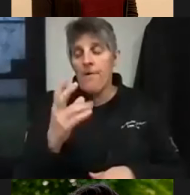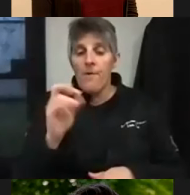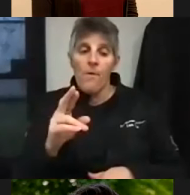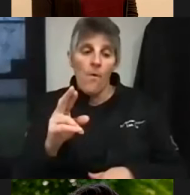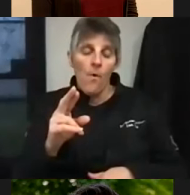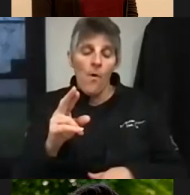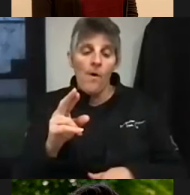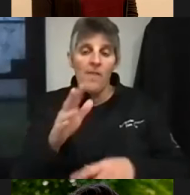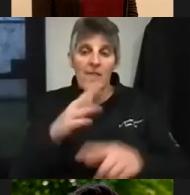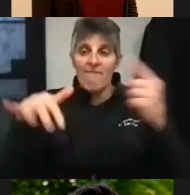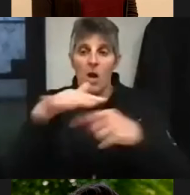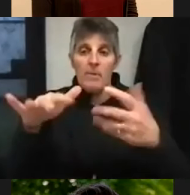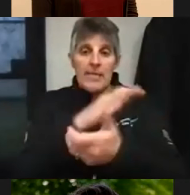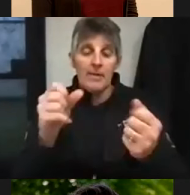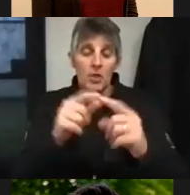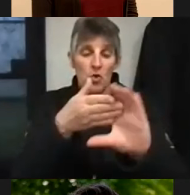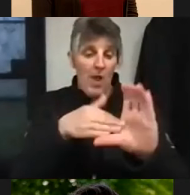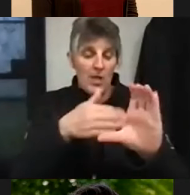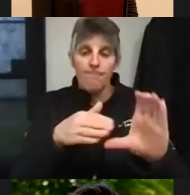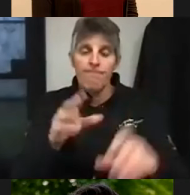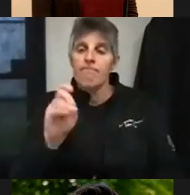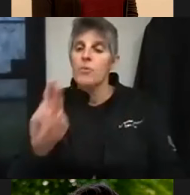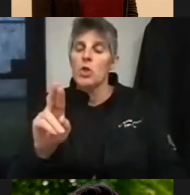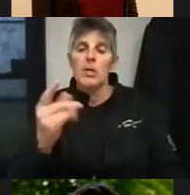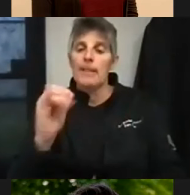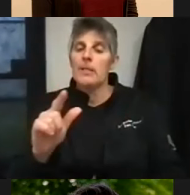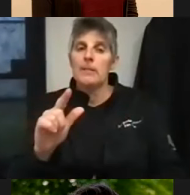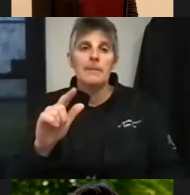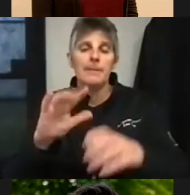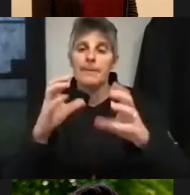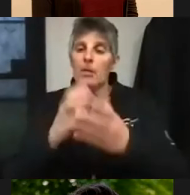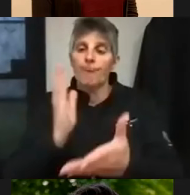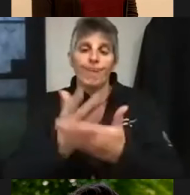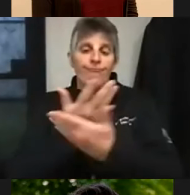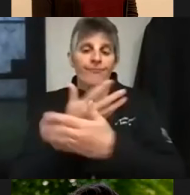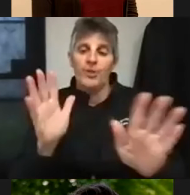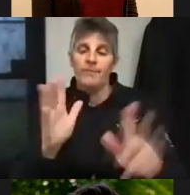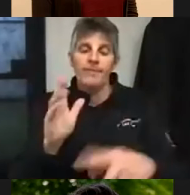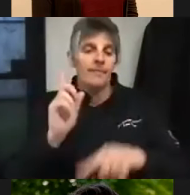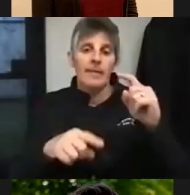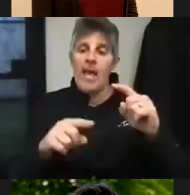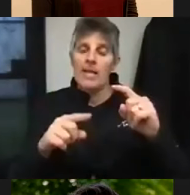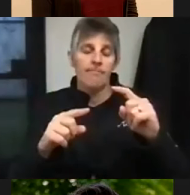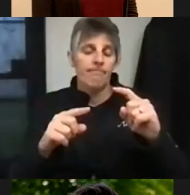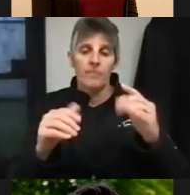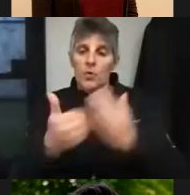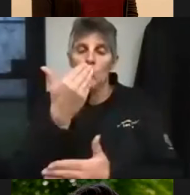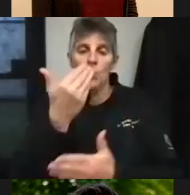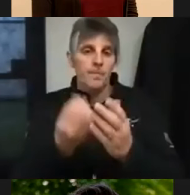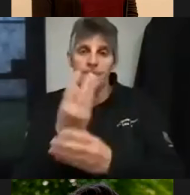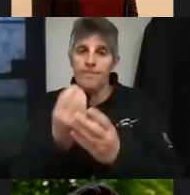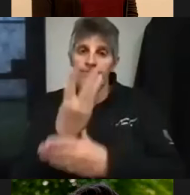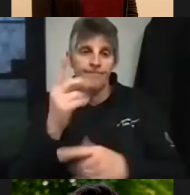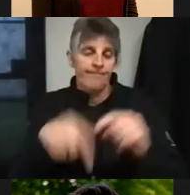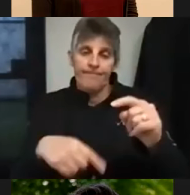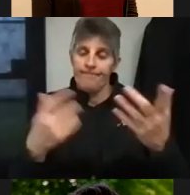or the environmental damage to the retina, motor glial cells are very quiescent. So they do not re-enter the